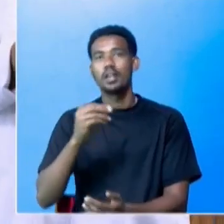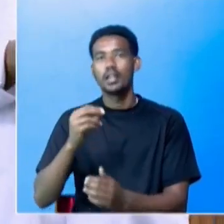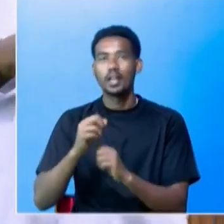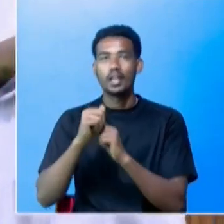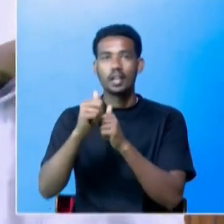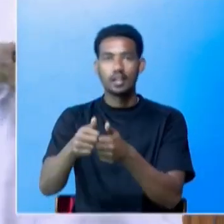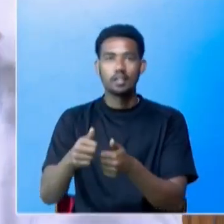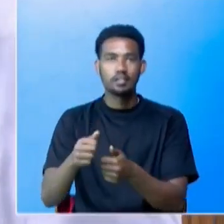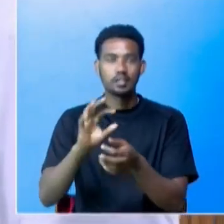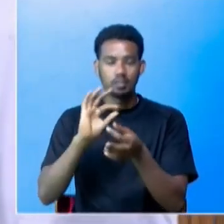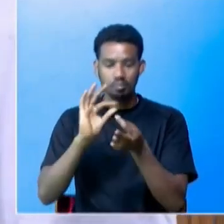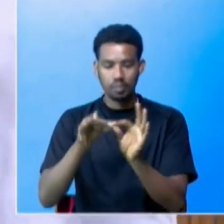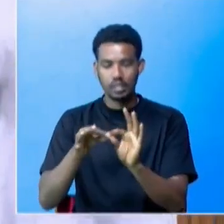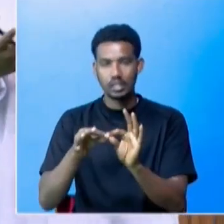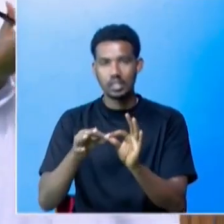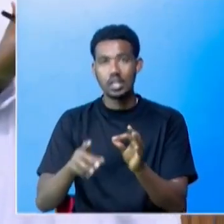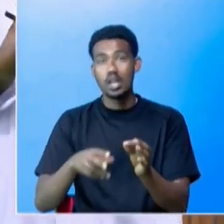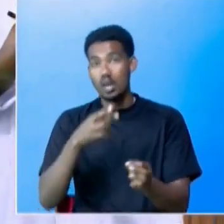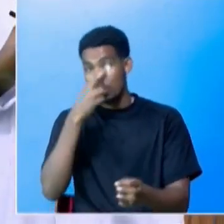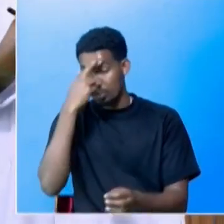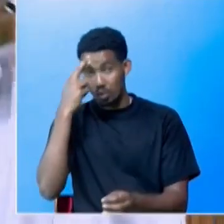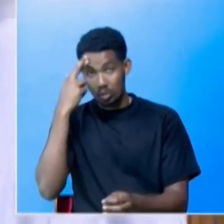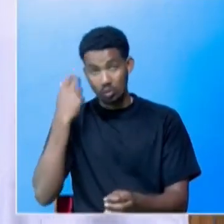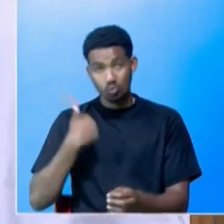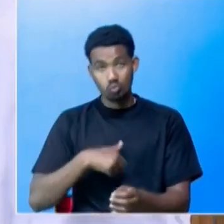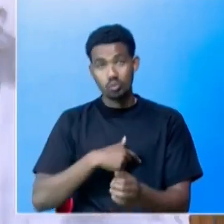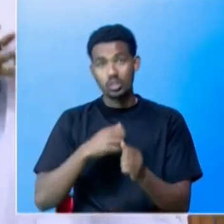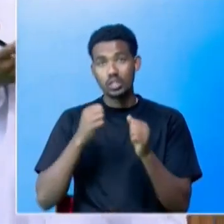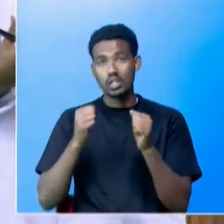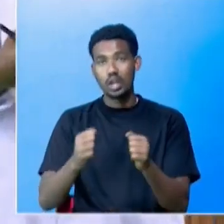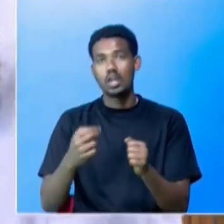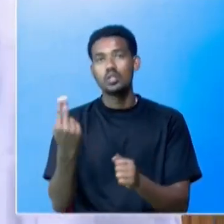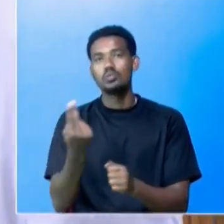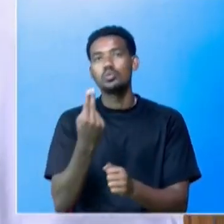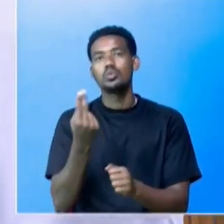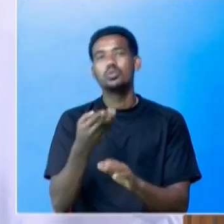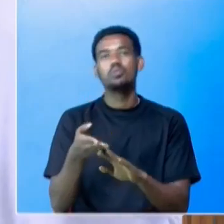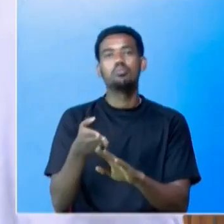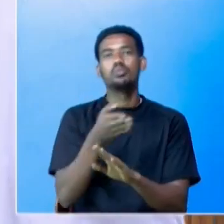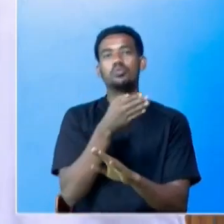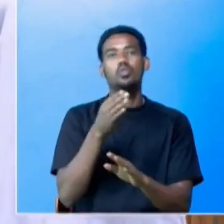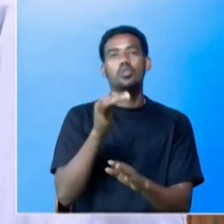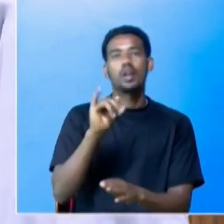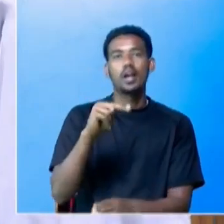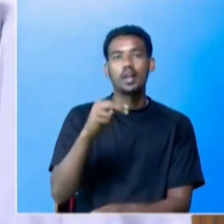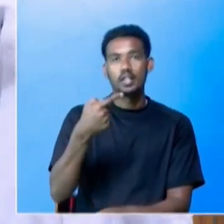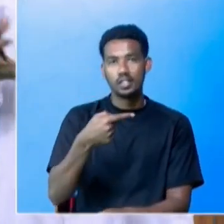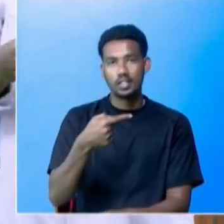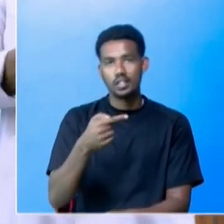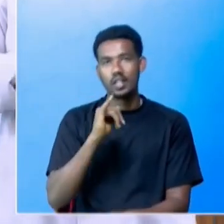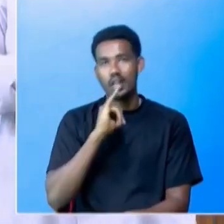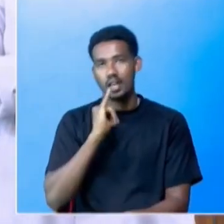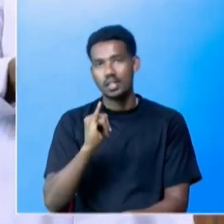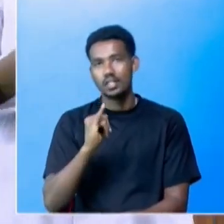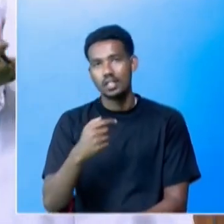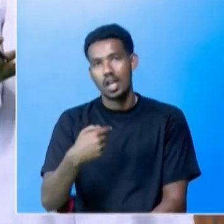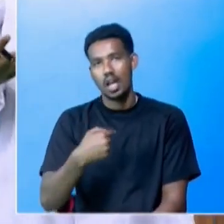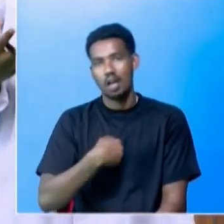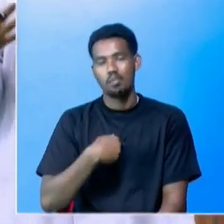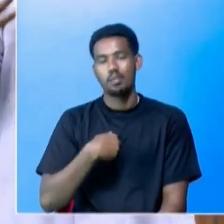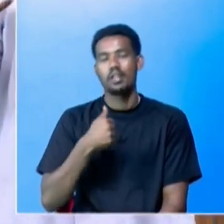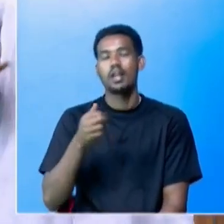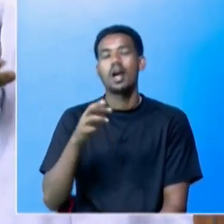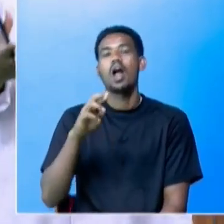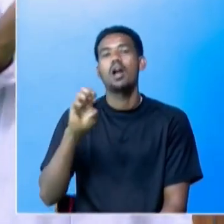meaning. So we can use before ing verbs is, and are. For